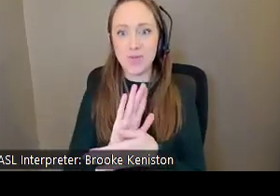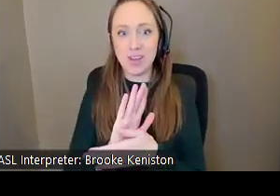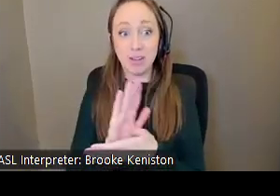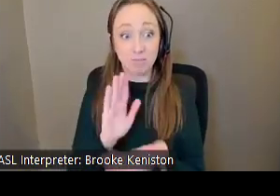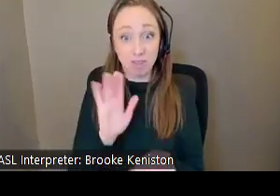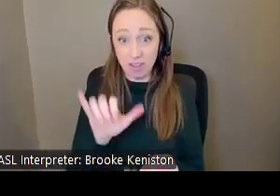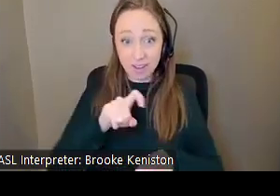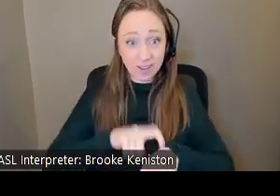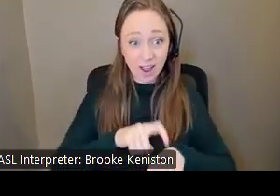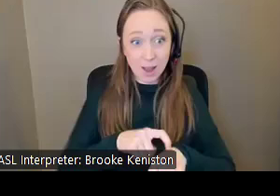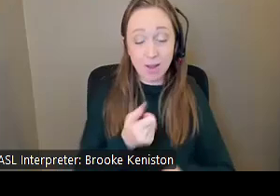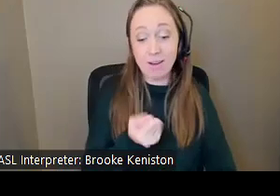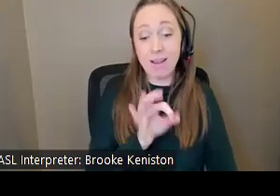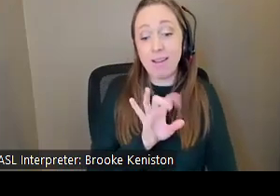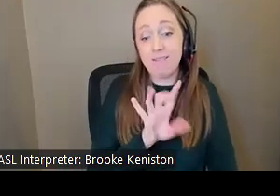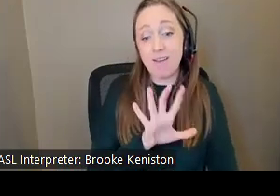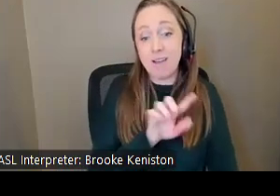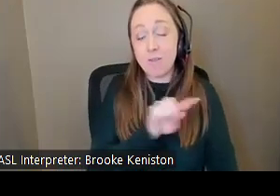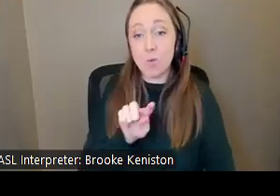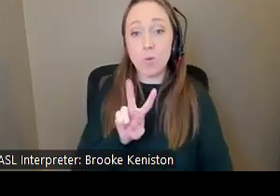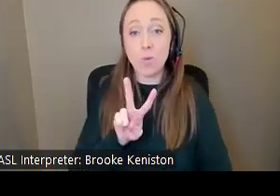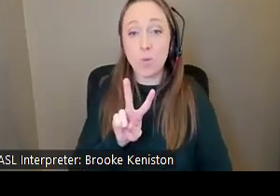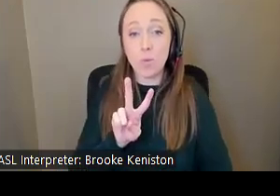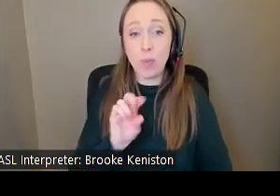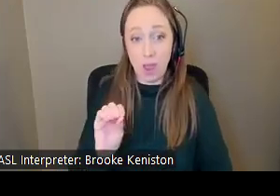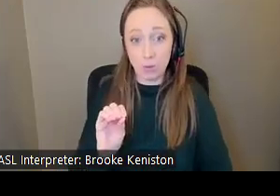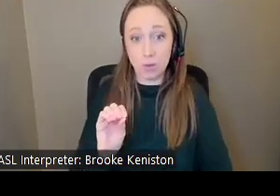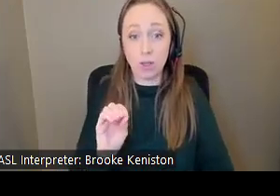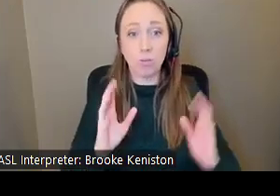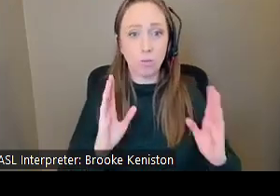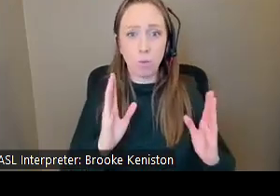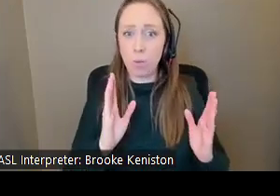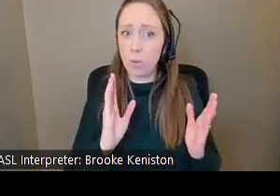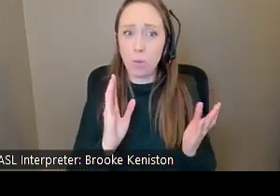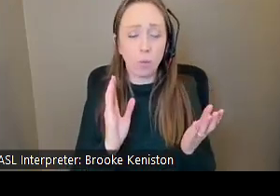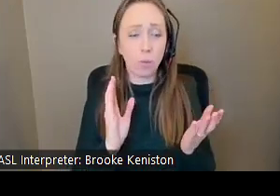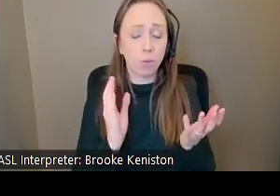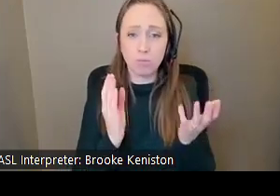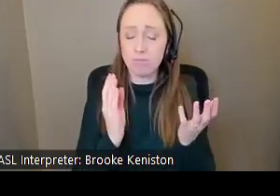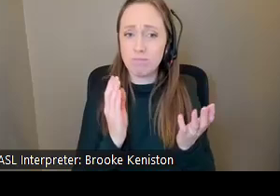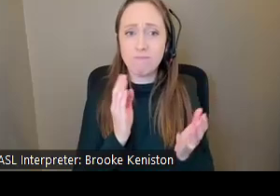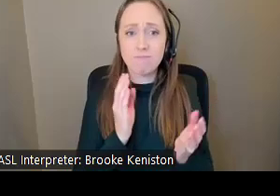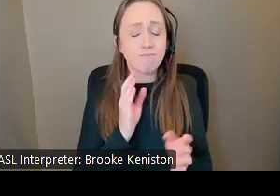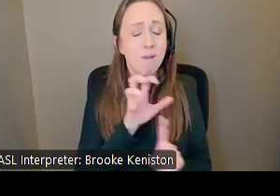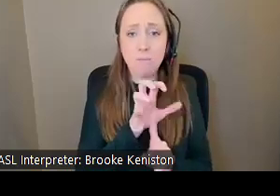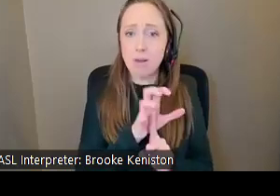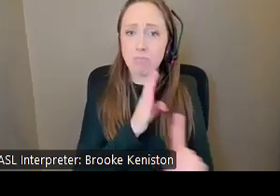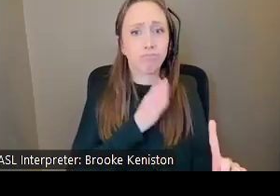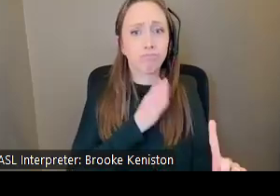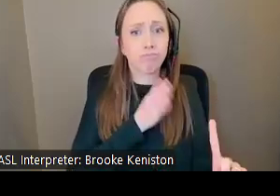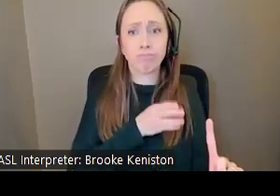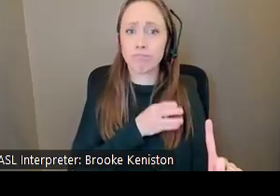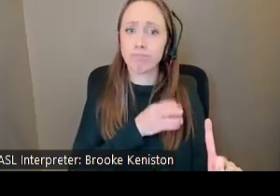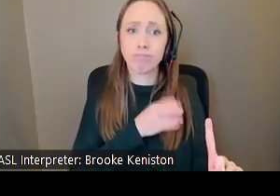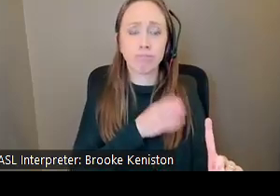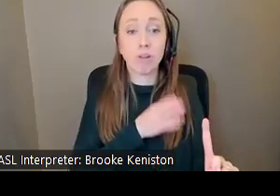Between 1985 and 2000, the company experienced an explosive growth. At one point, they were opening a